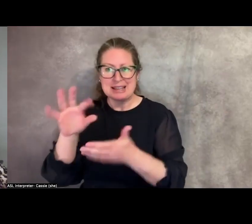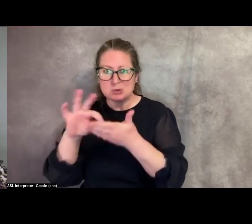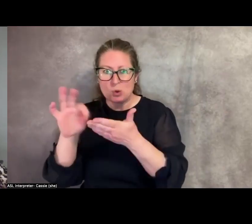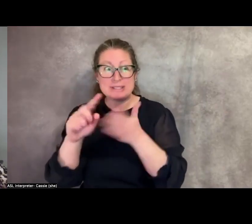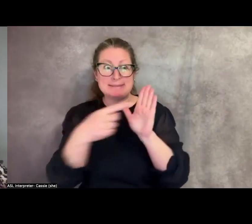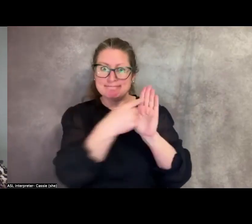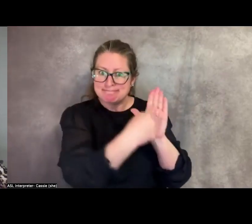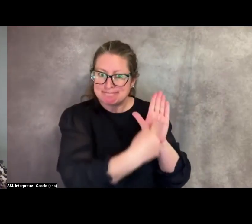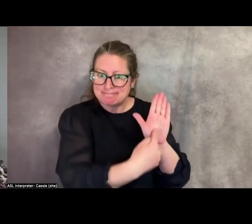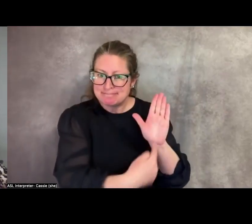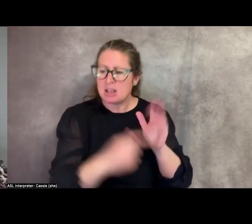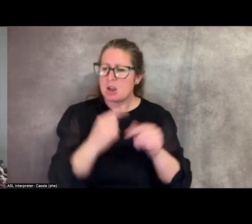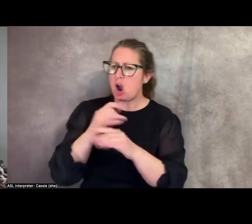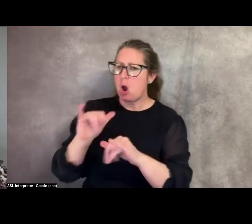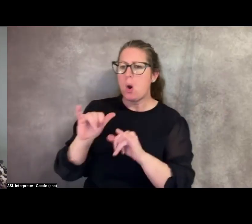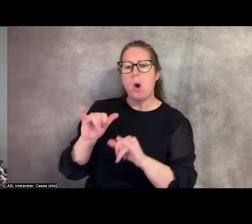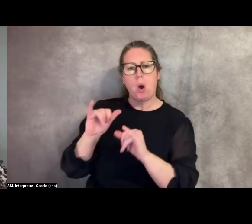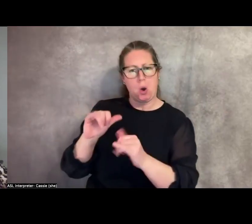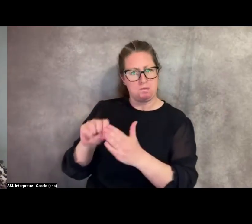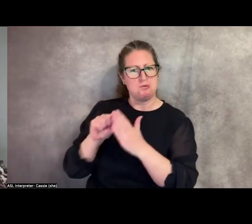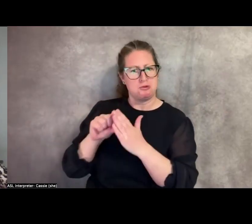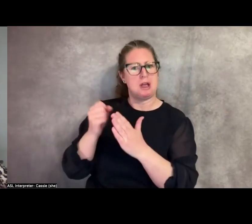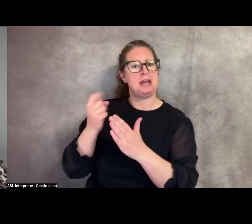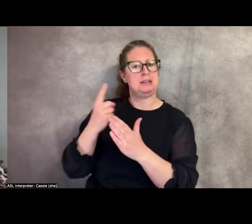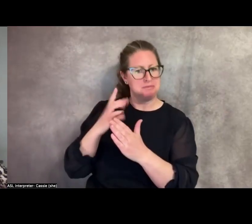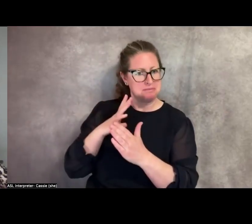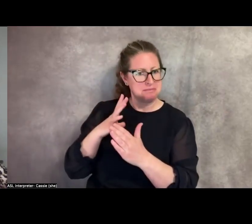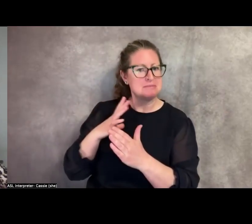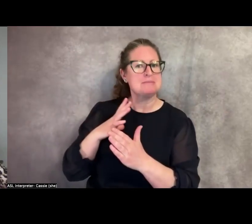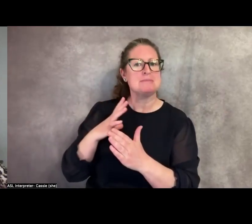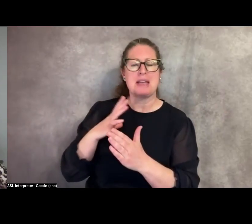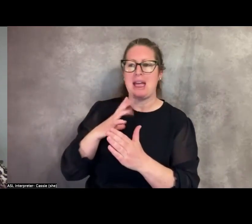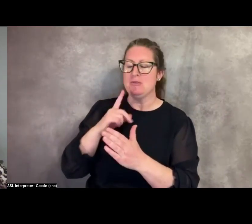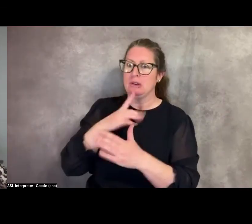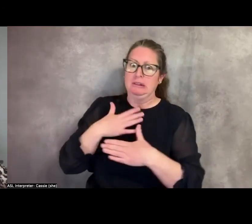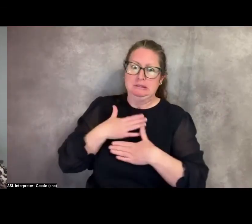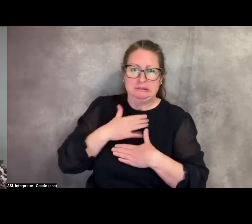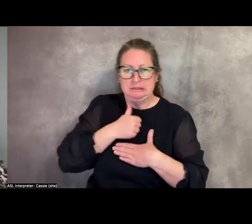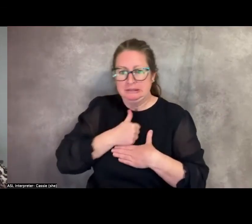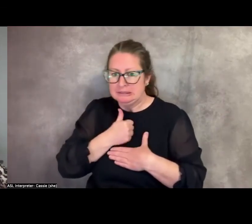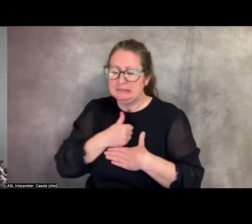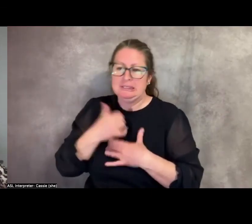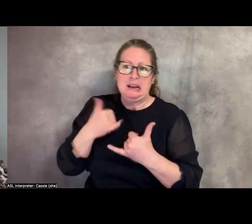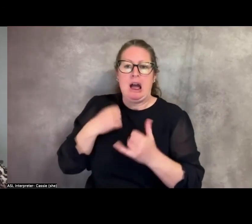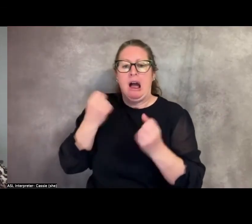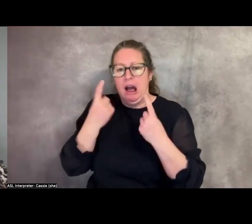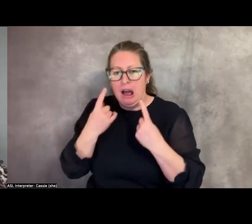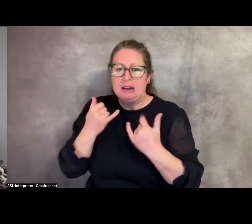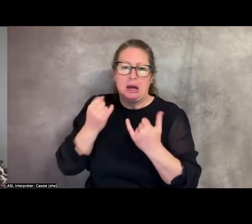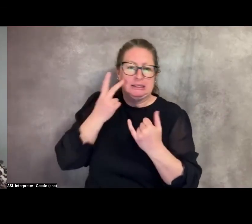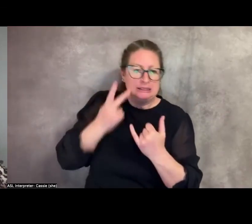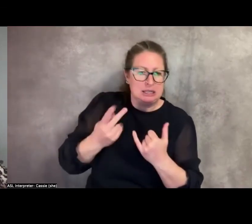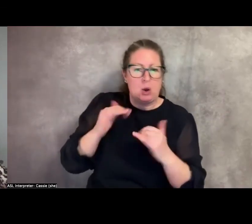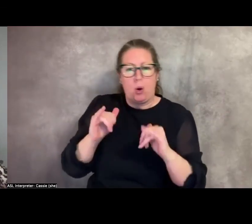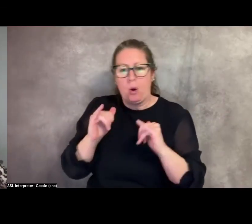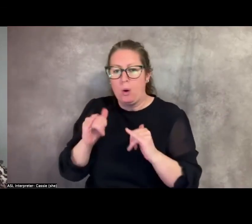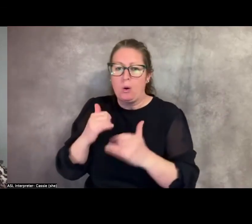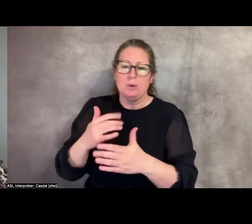like very impressed and then felt really like, oh my gosh, apologetic, I'm sorry, I can see this a lot better and understand it